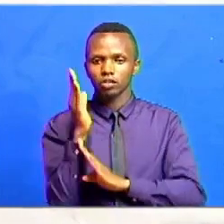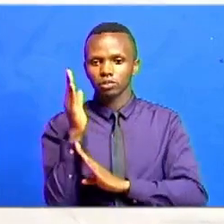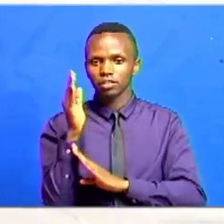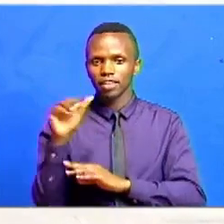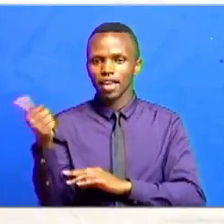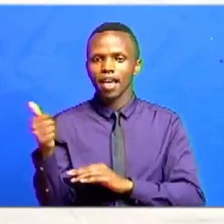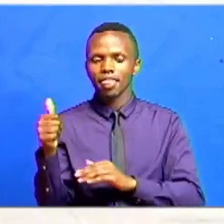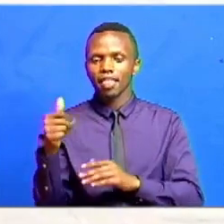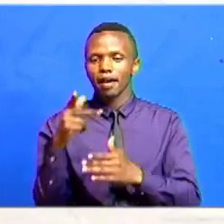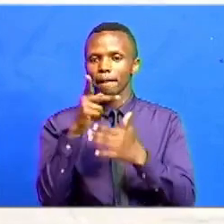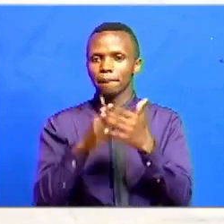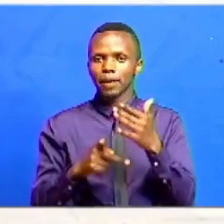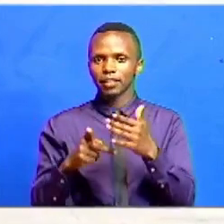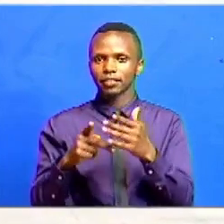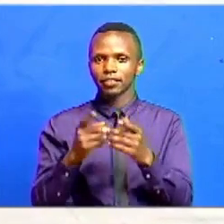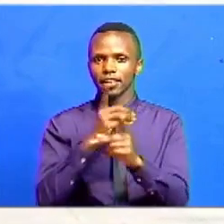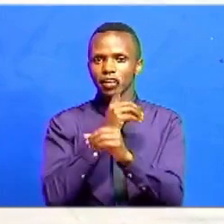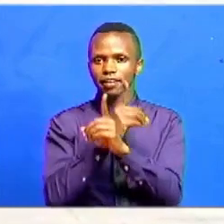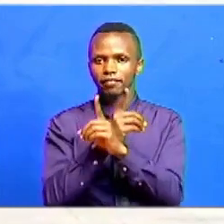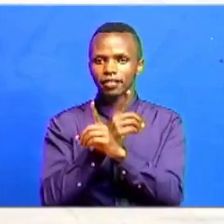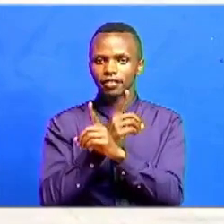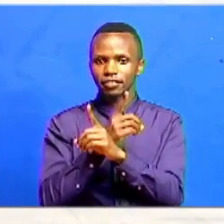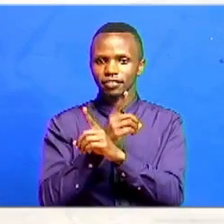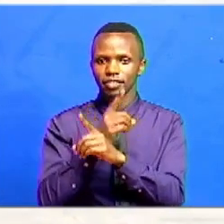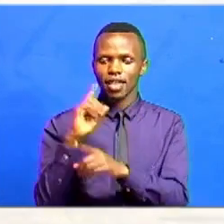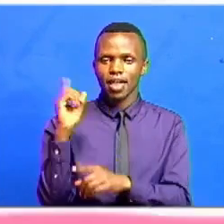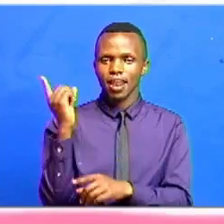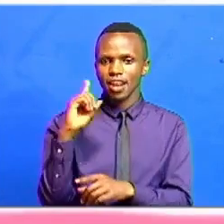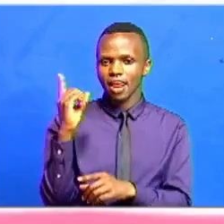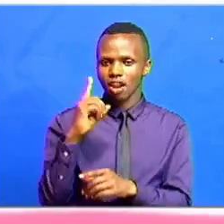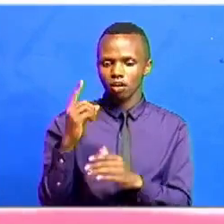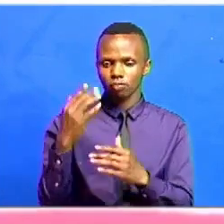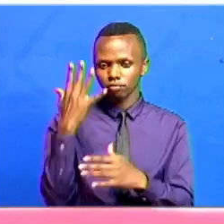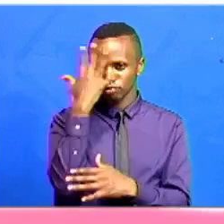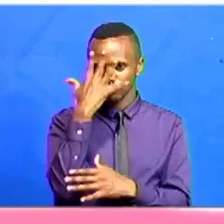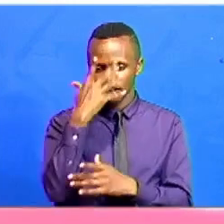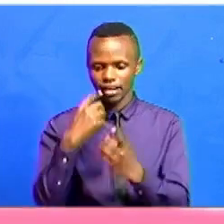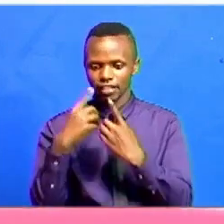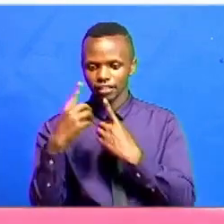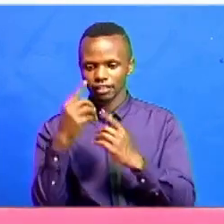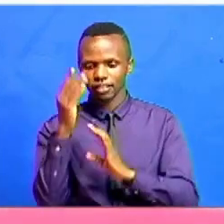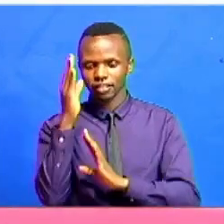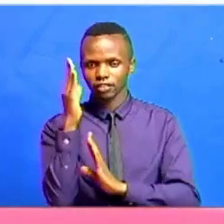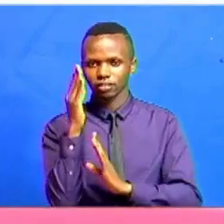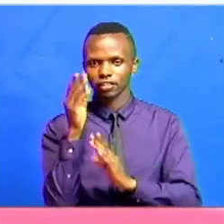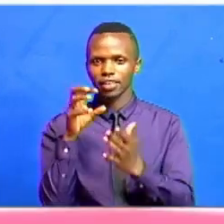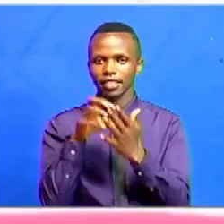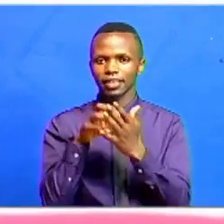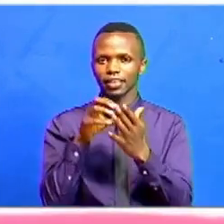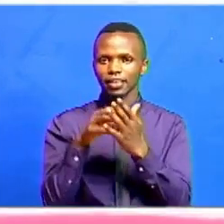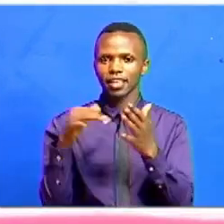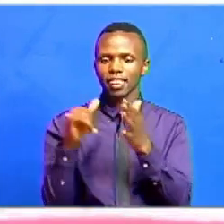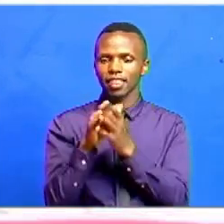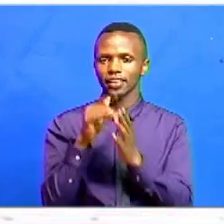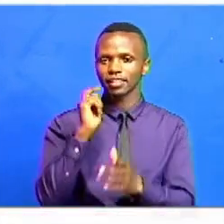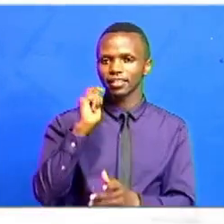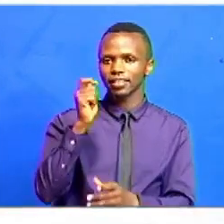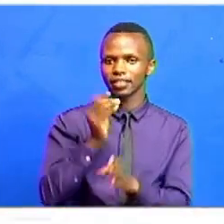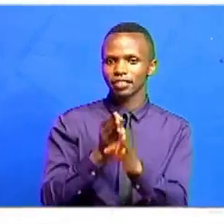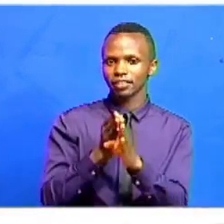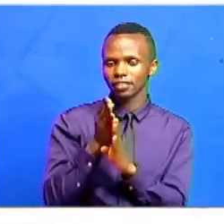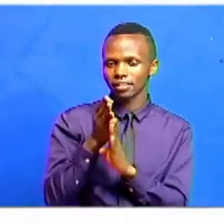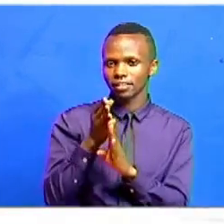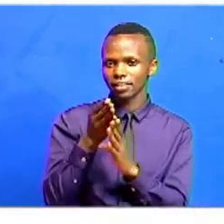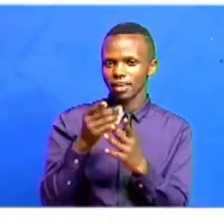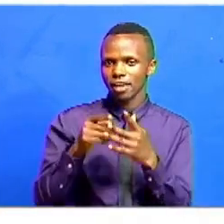defense. Tehran and Nairobi seemed to shy away from discussing security issues, given that Kenya is a key player in